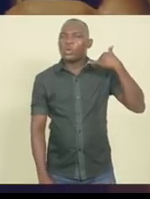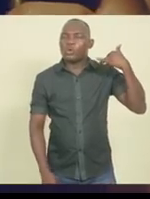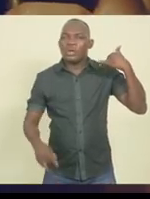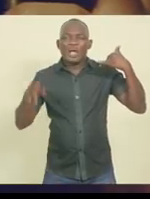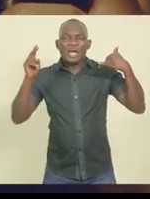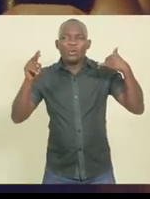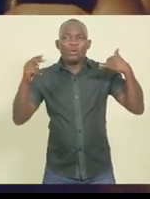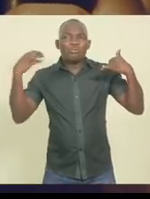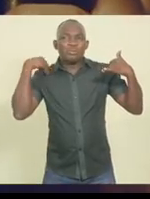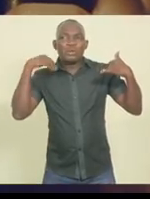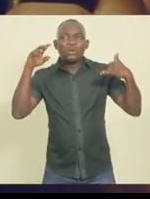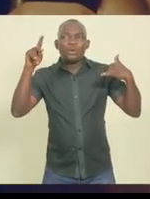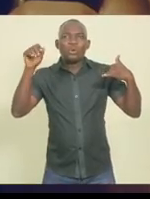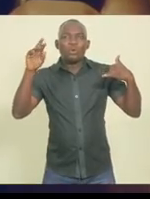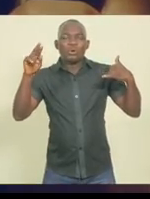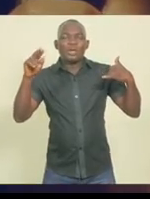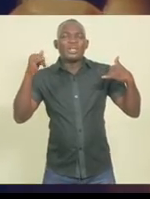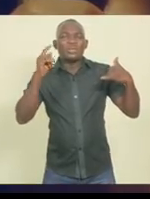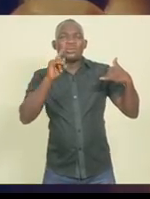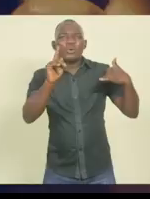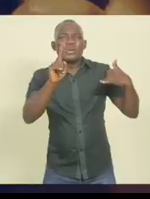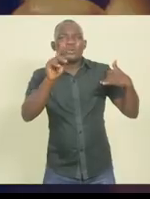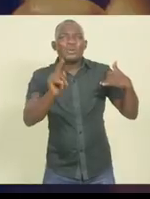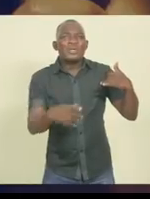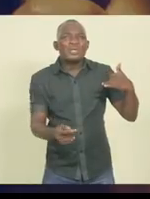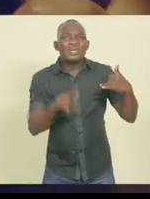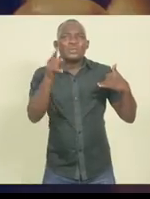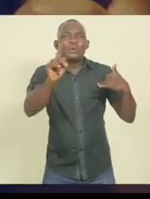Hello, Koko. 2IC, where have you been?